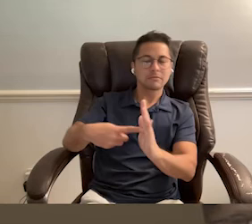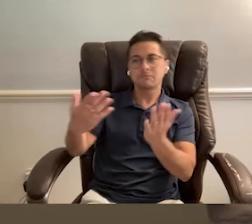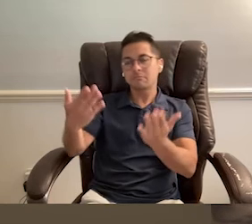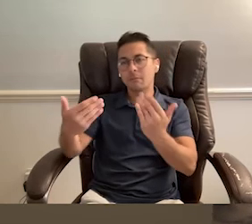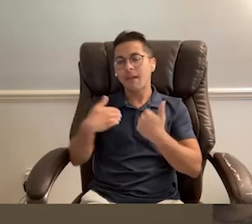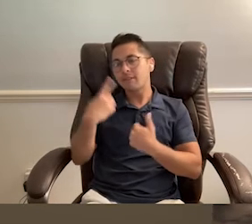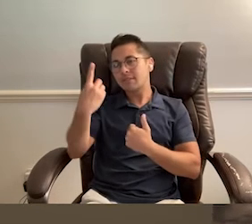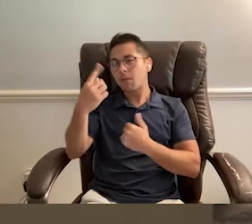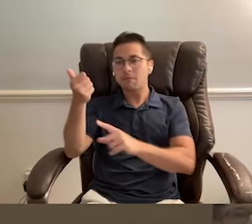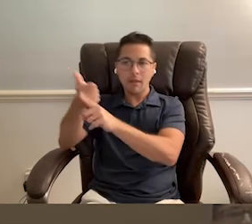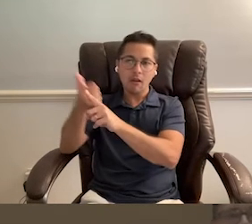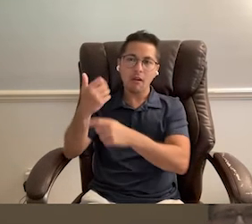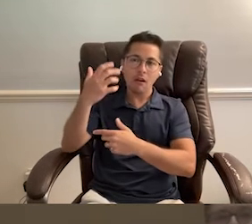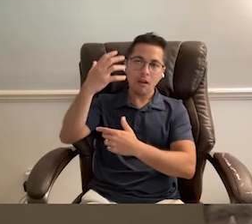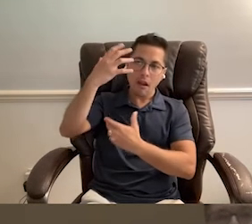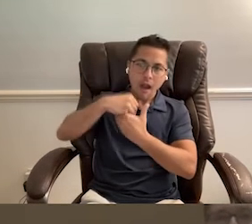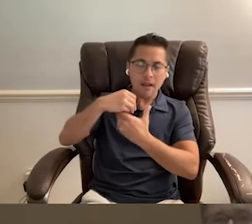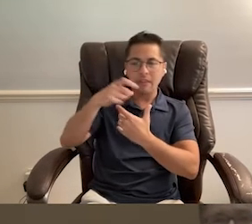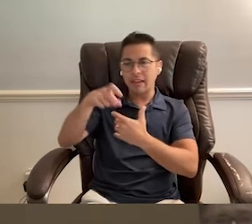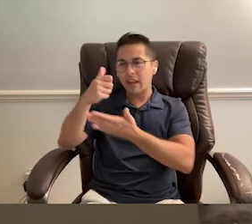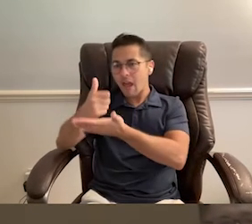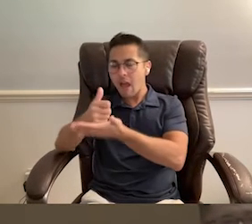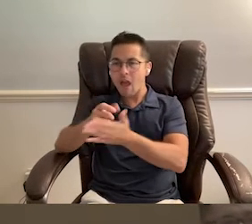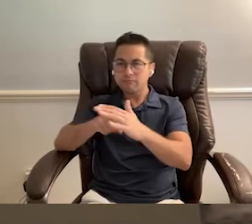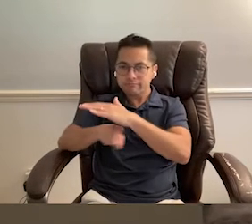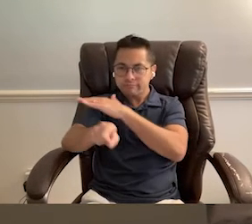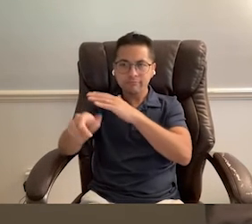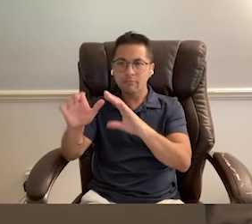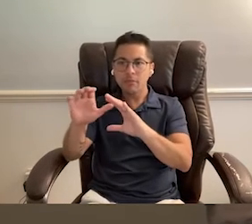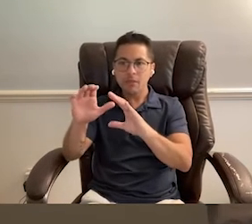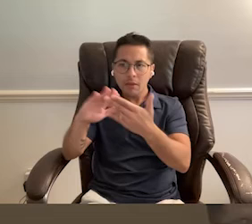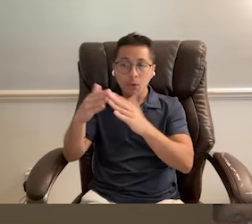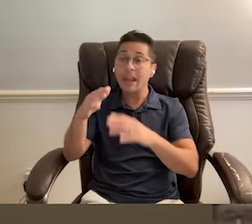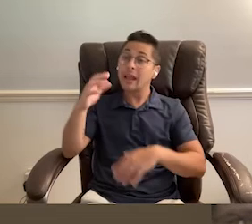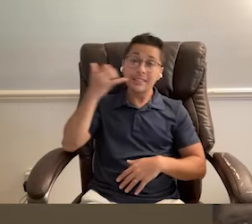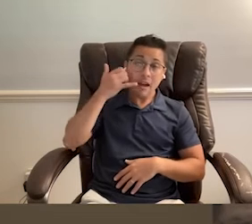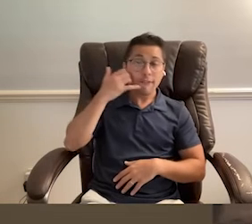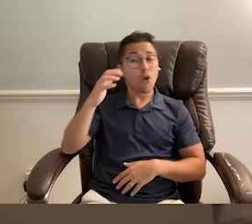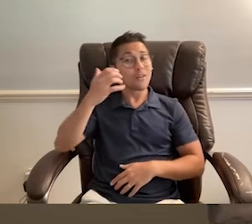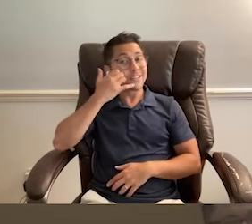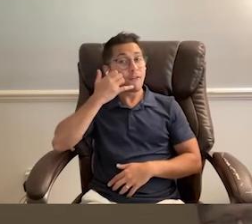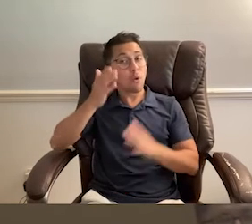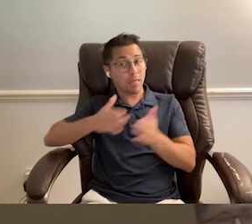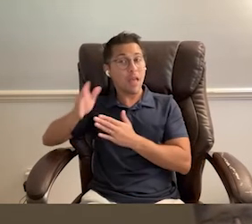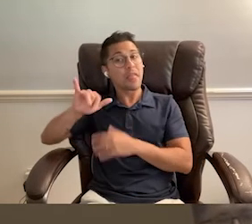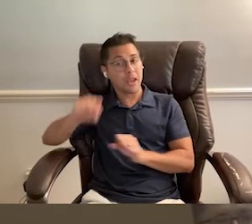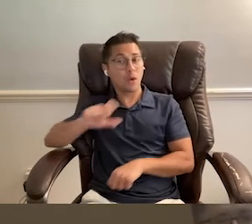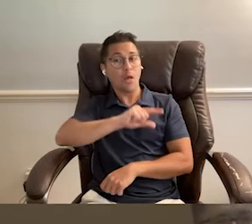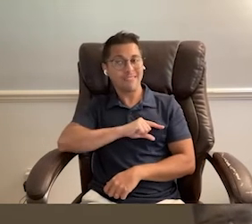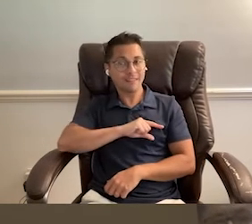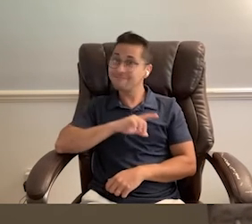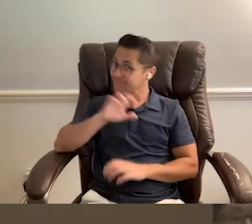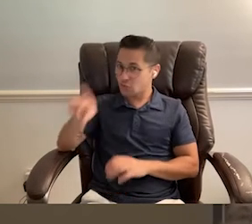autistic, they need help navigating the community. A cell phone and a cell phone plan, qualified disability expense. That's the only example they get. And so